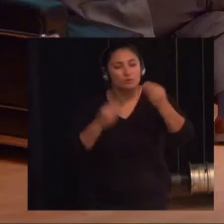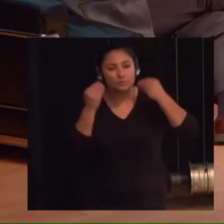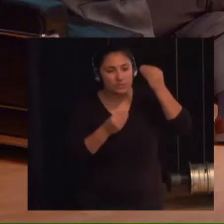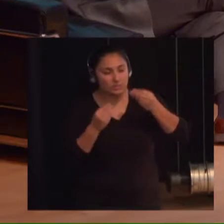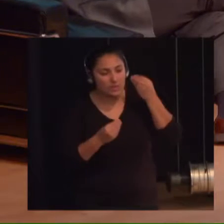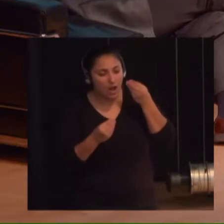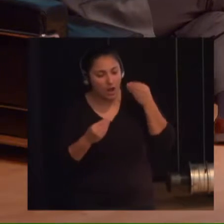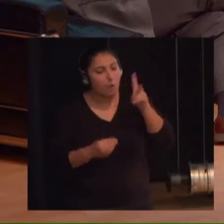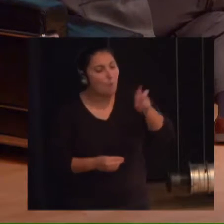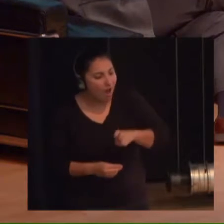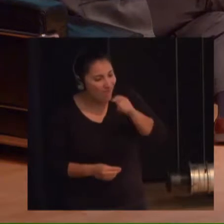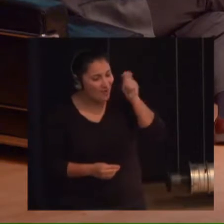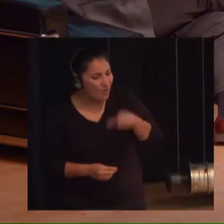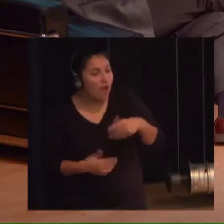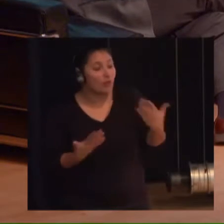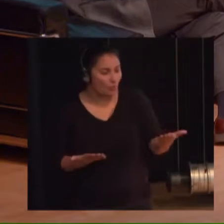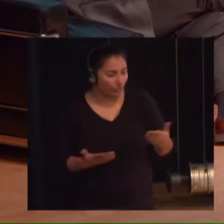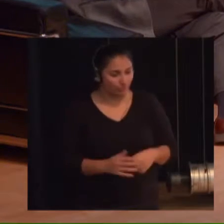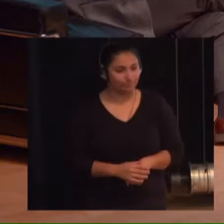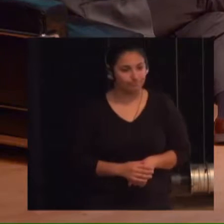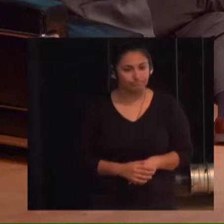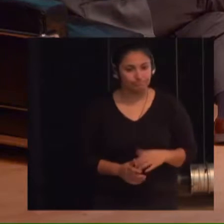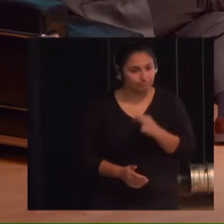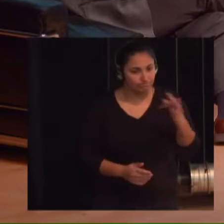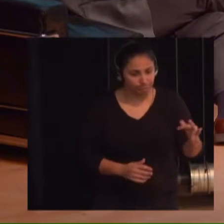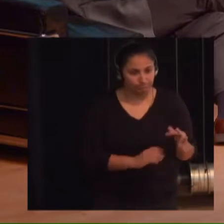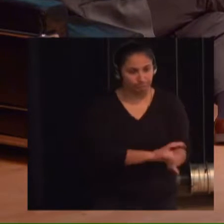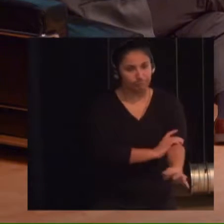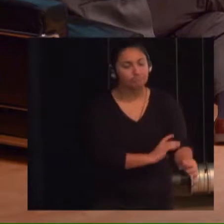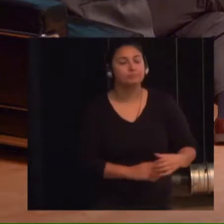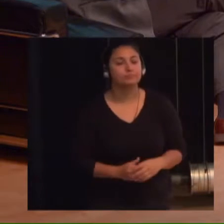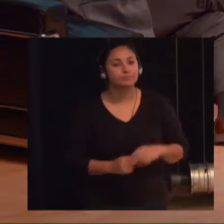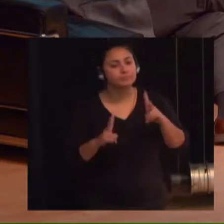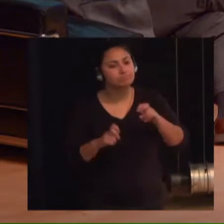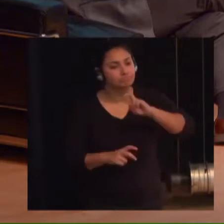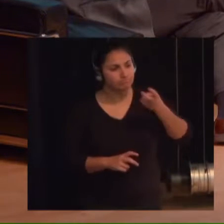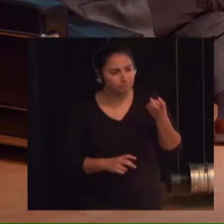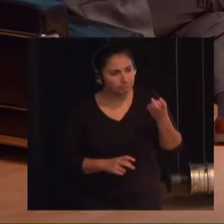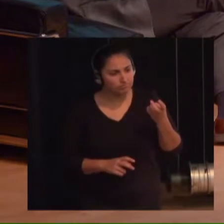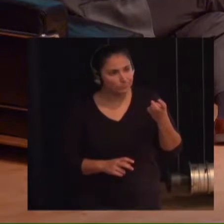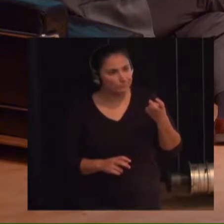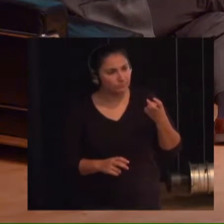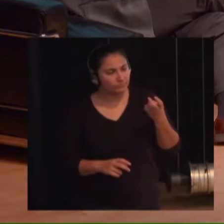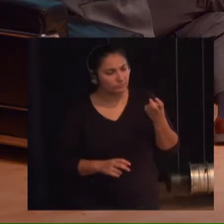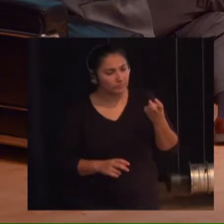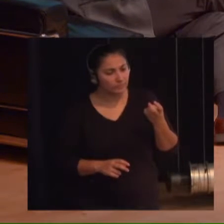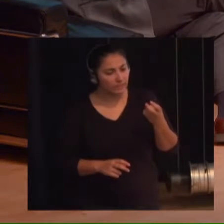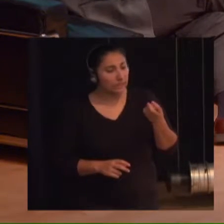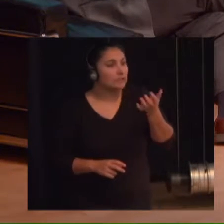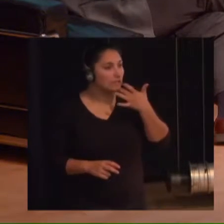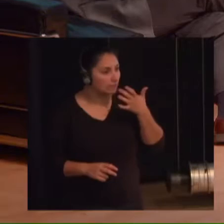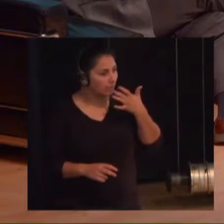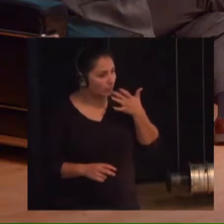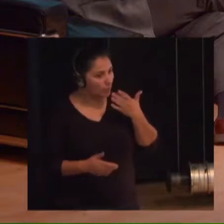I touch upon that, one thing that needs to happen is that when a journalist or someone from the media talks about these